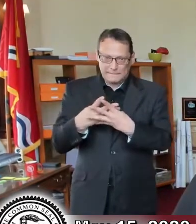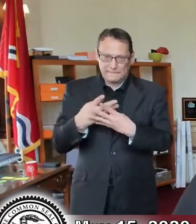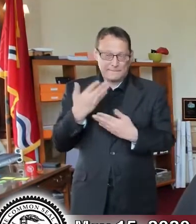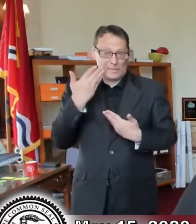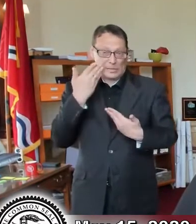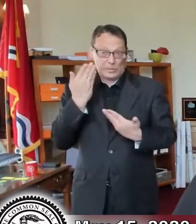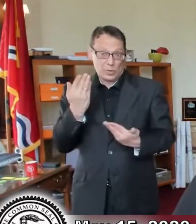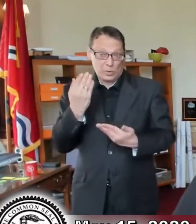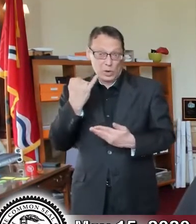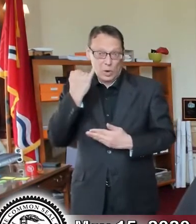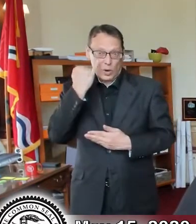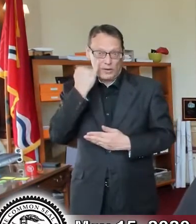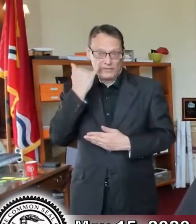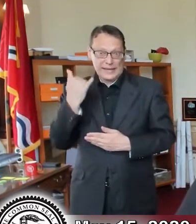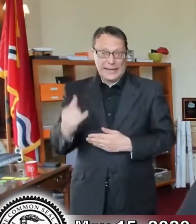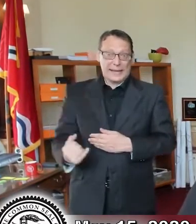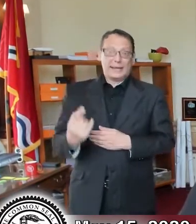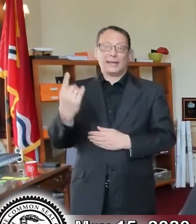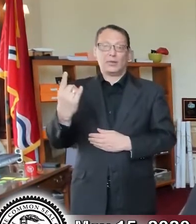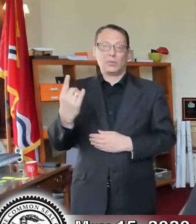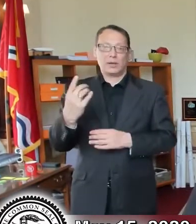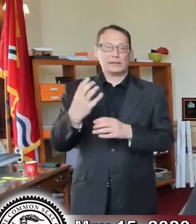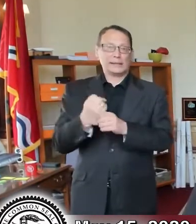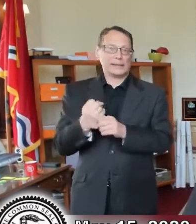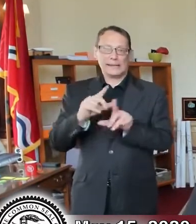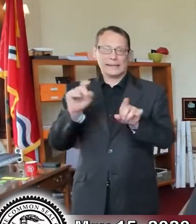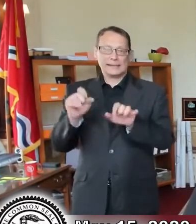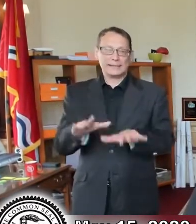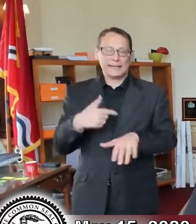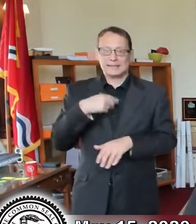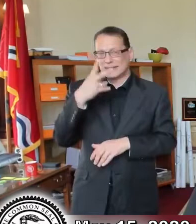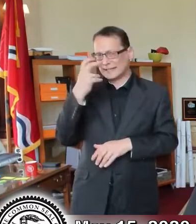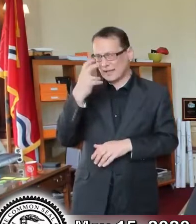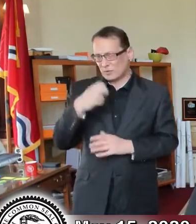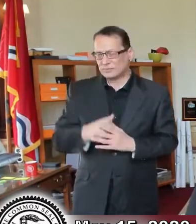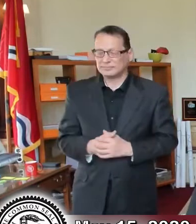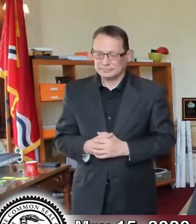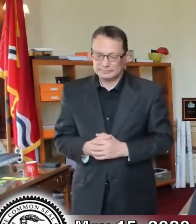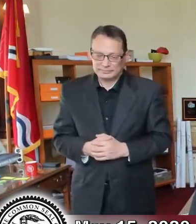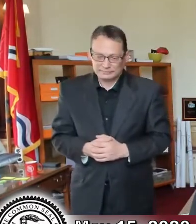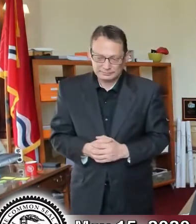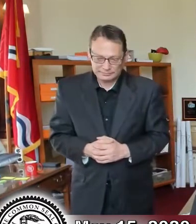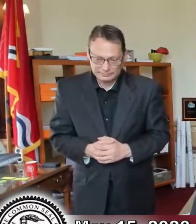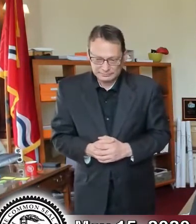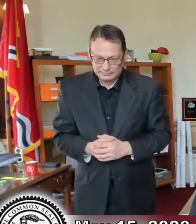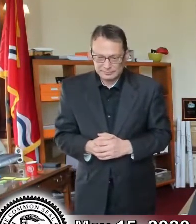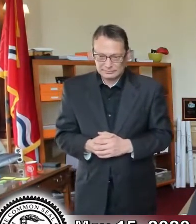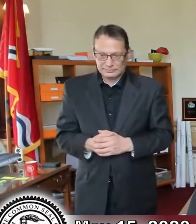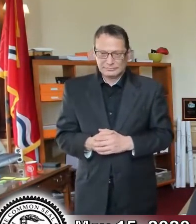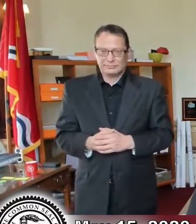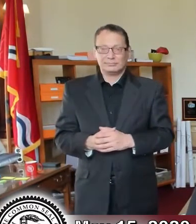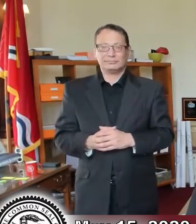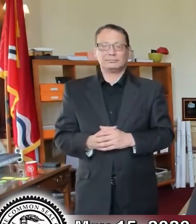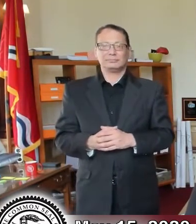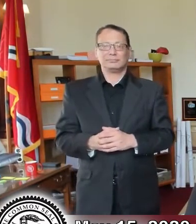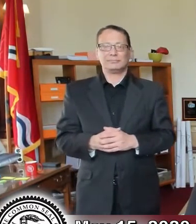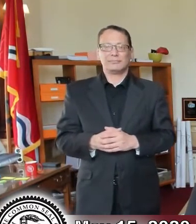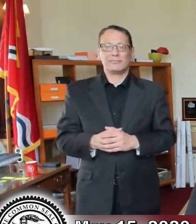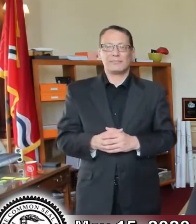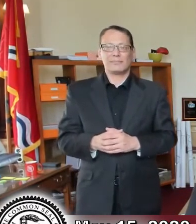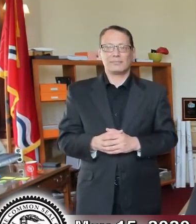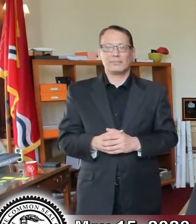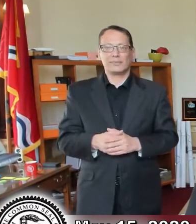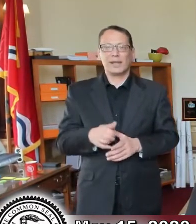you can if literally anyone can get a test. I would doubt that. But that is a